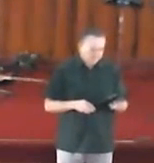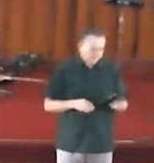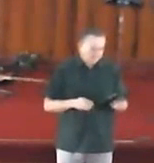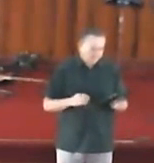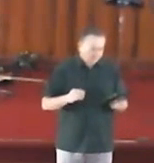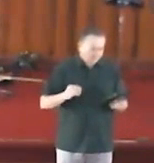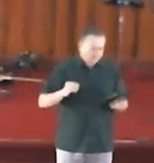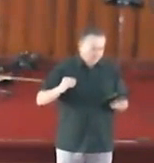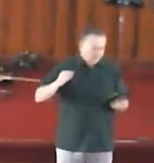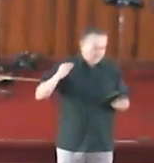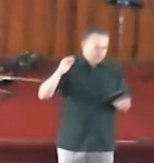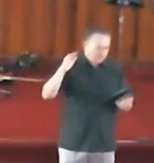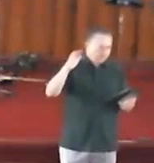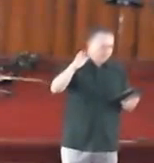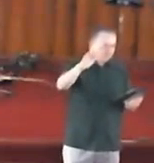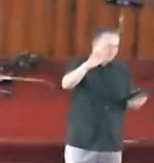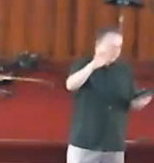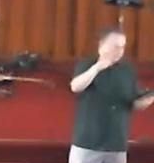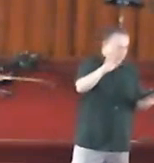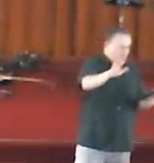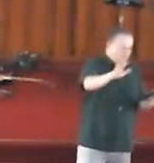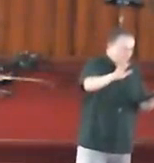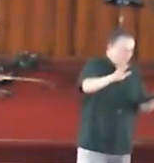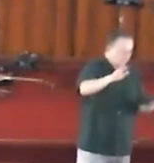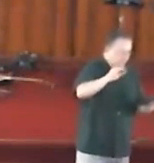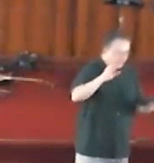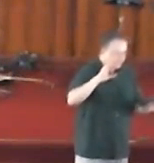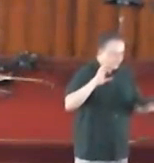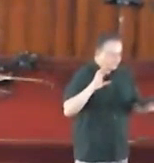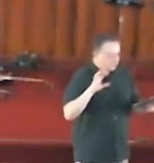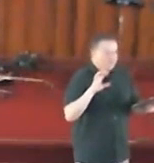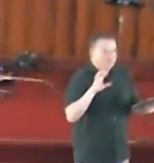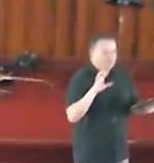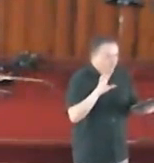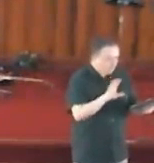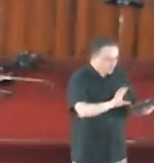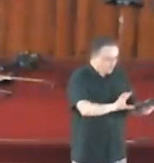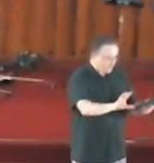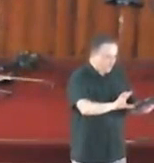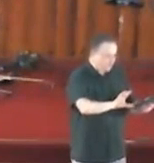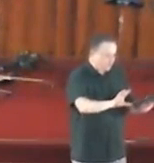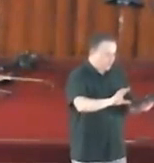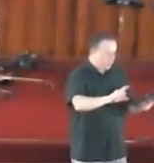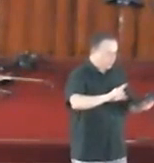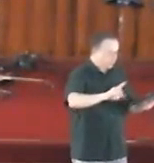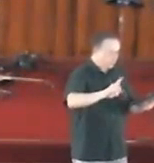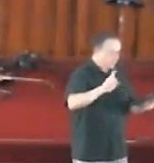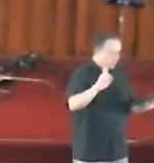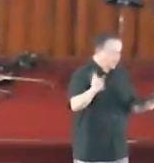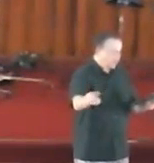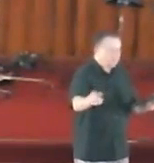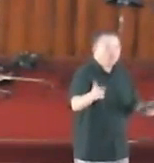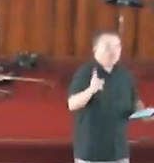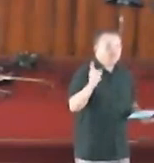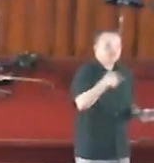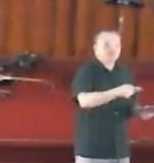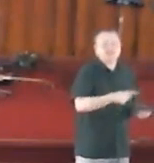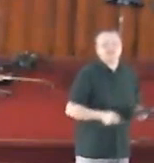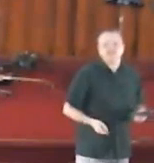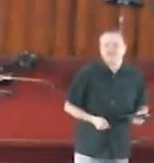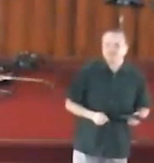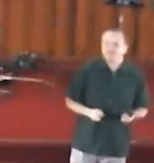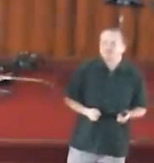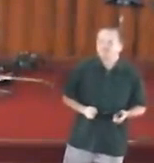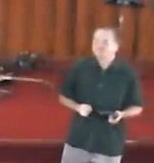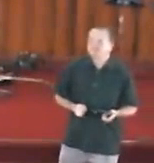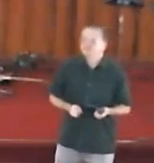of the Lord Jesus. Y cuando Pablo les impuso las manos, el Espíritu Santo vino sobre ellos y empezaron a hablar en lenguas y a